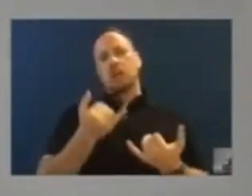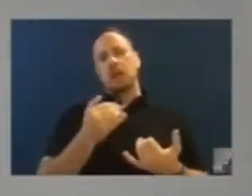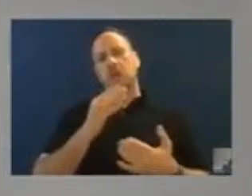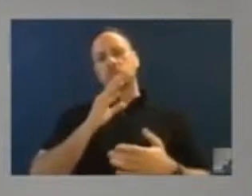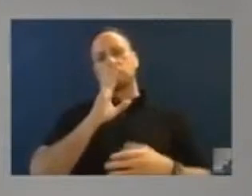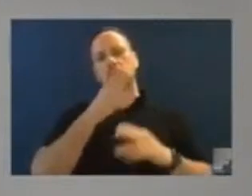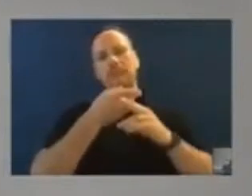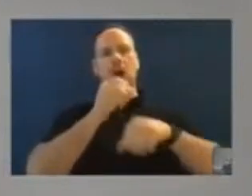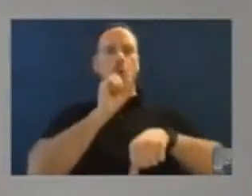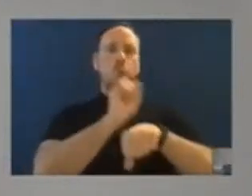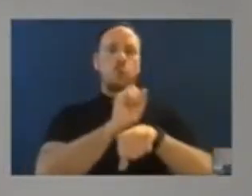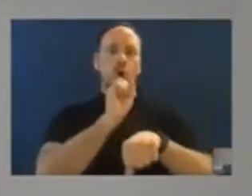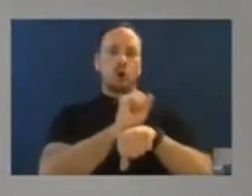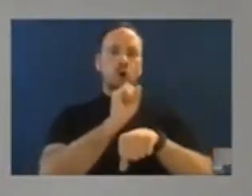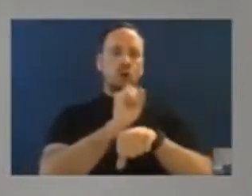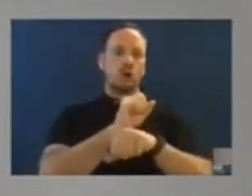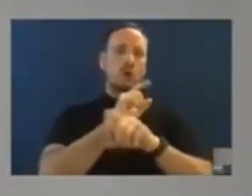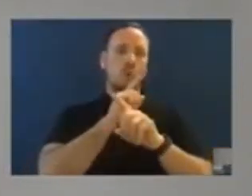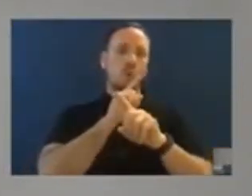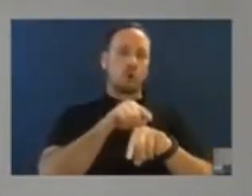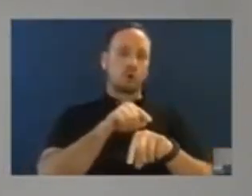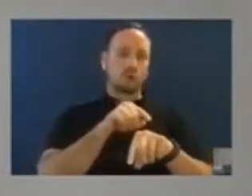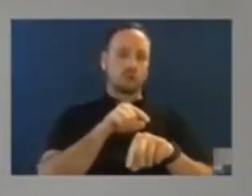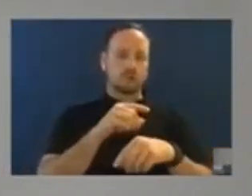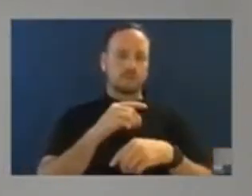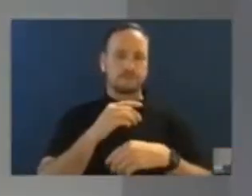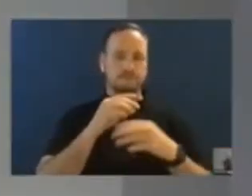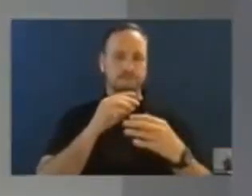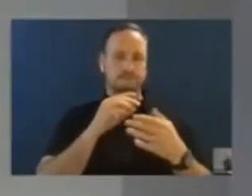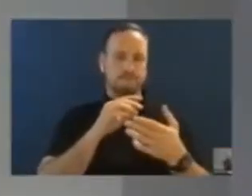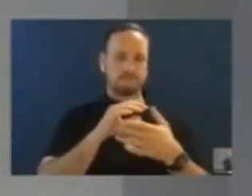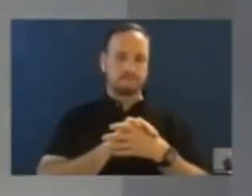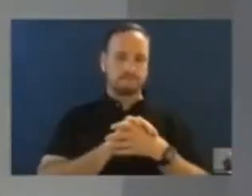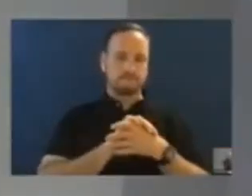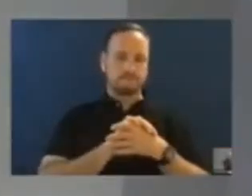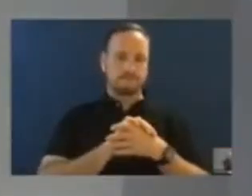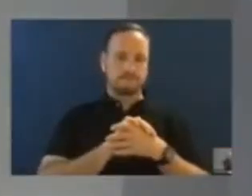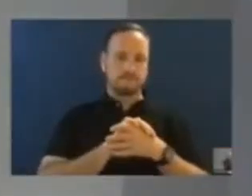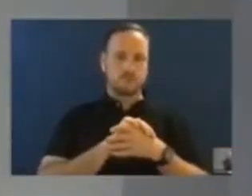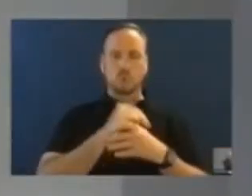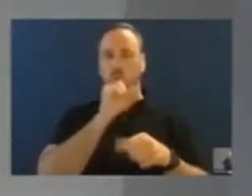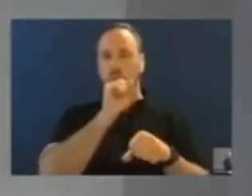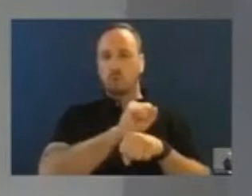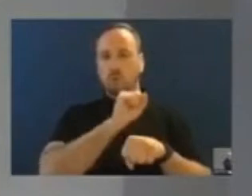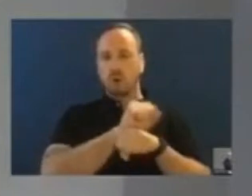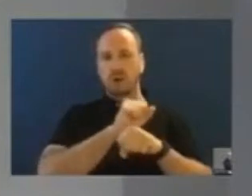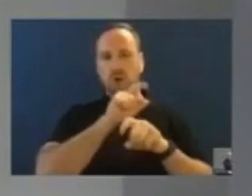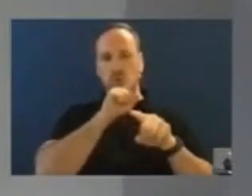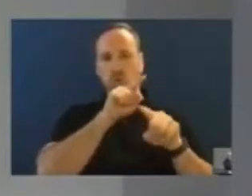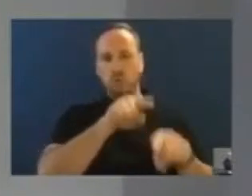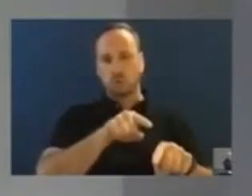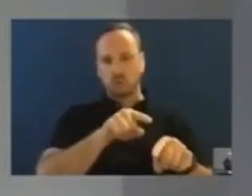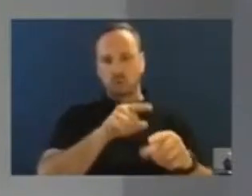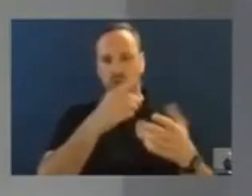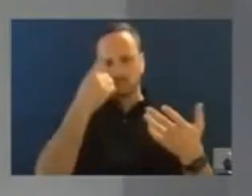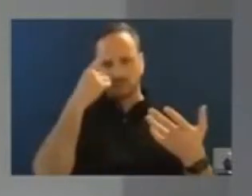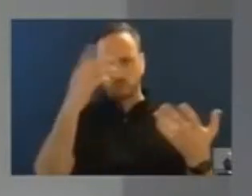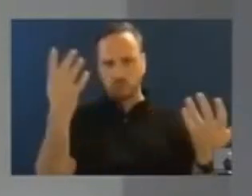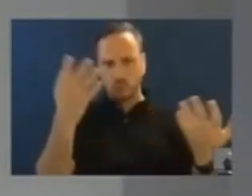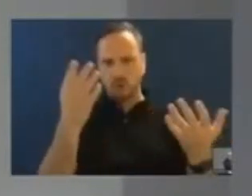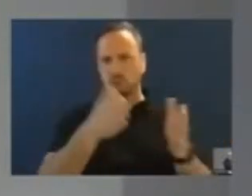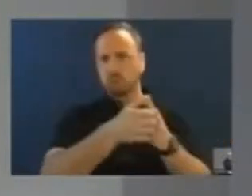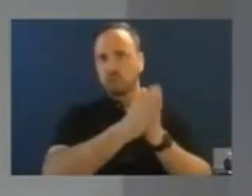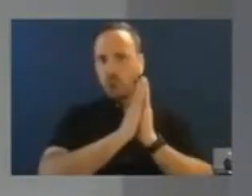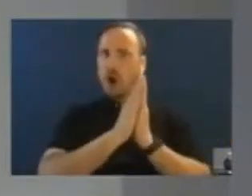so I think of work orders as being sort of the mechanism by which requests come in,